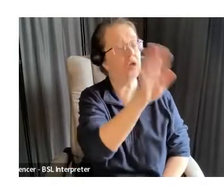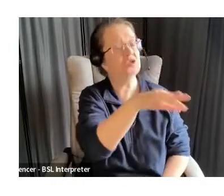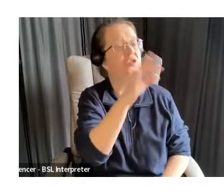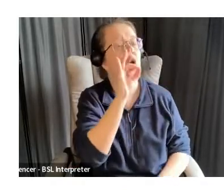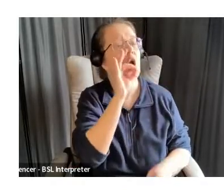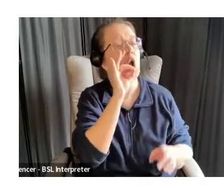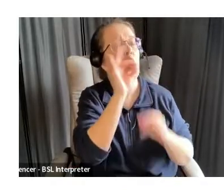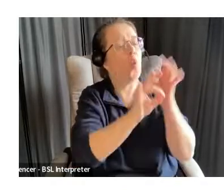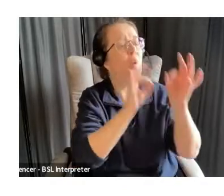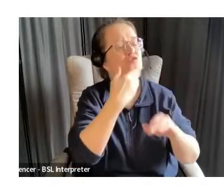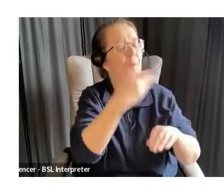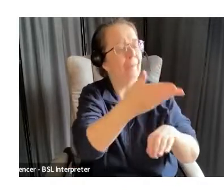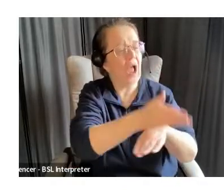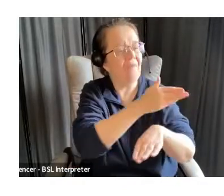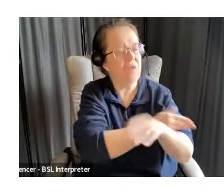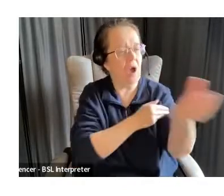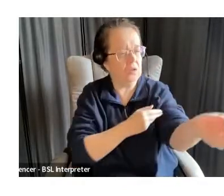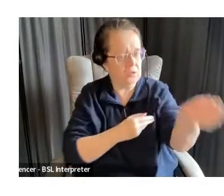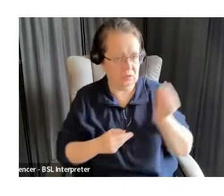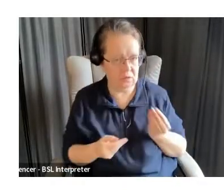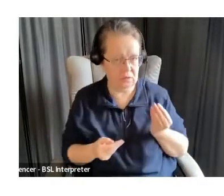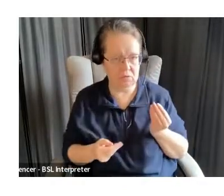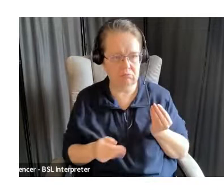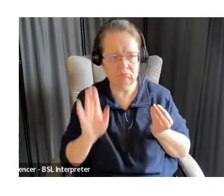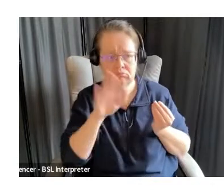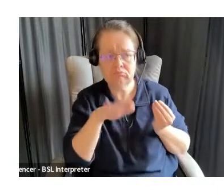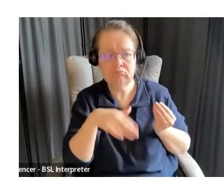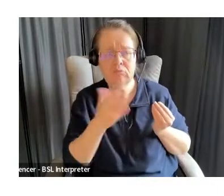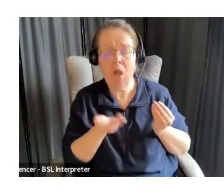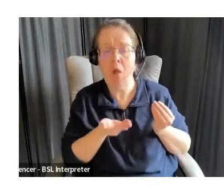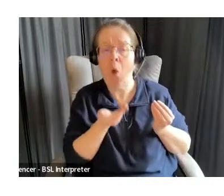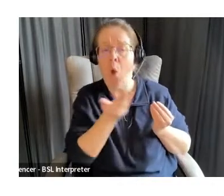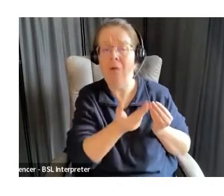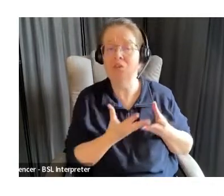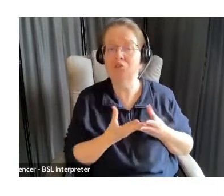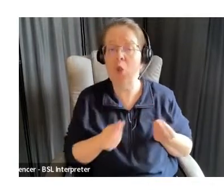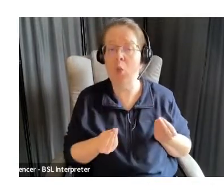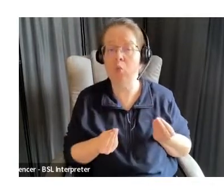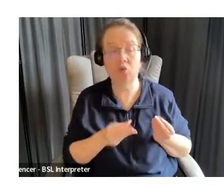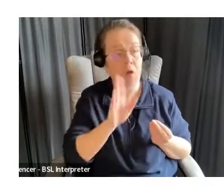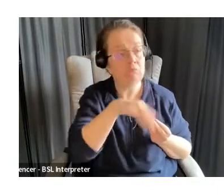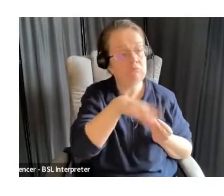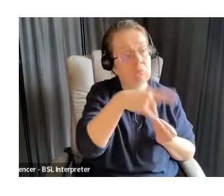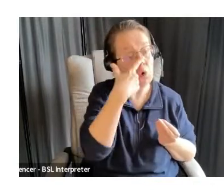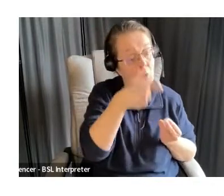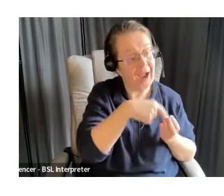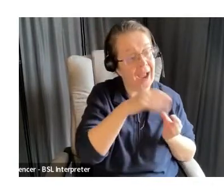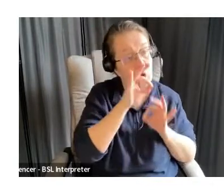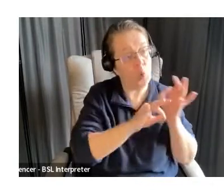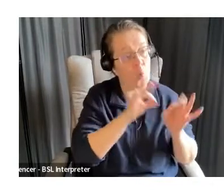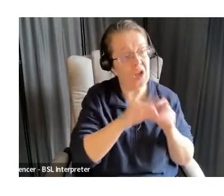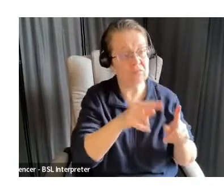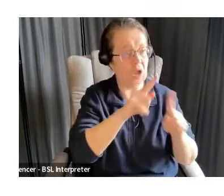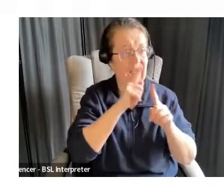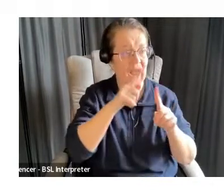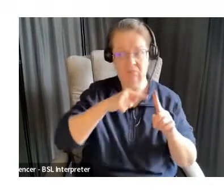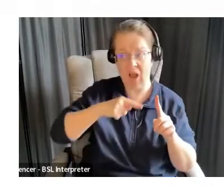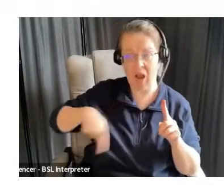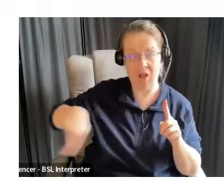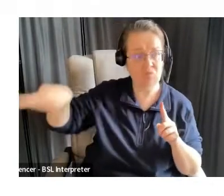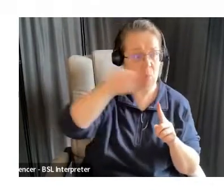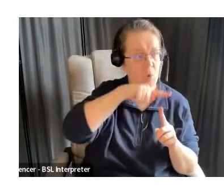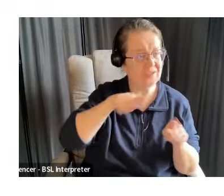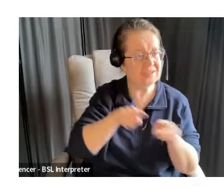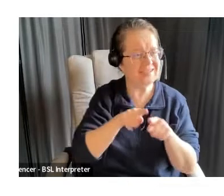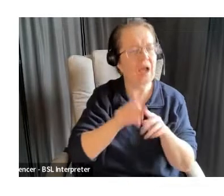in advance, but also suggest or offer solutions and say, you could also offer these questions to everyone, so